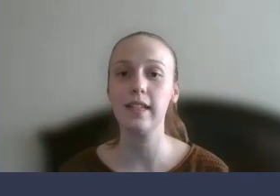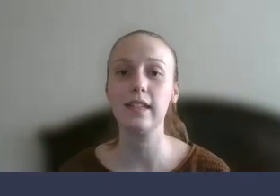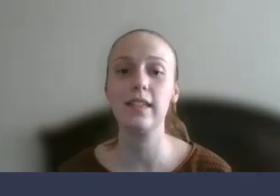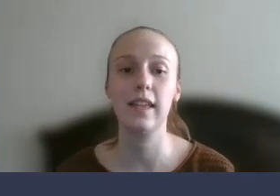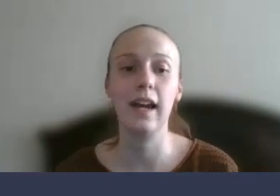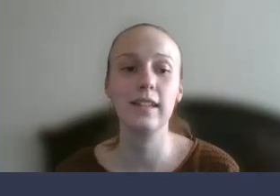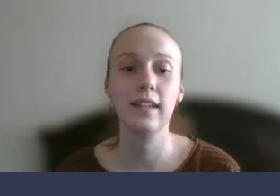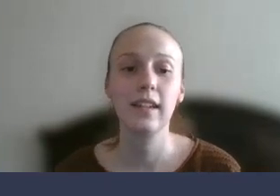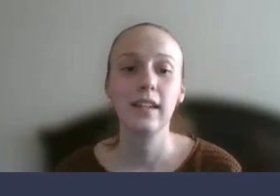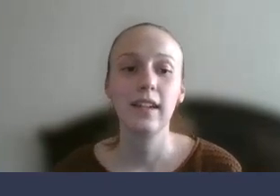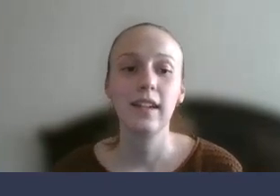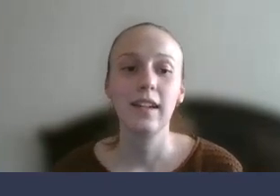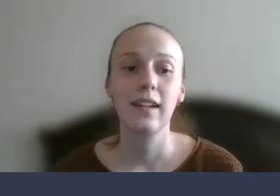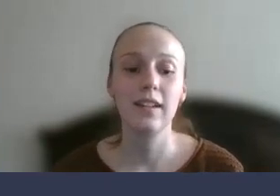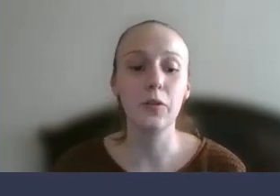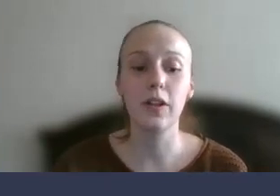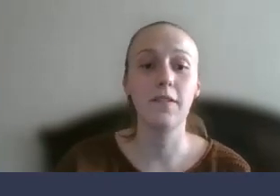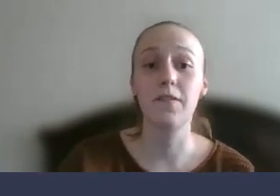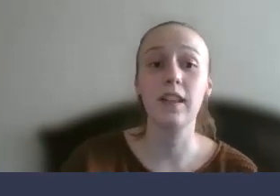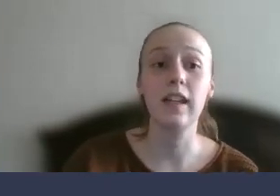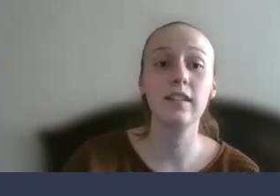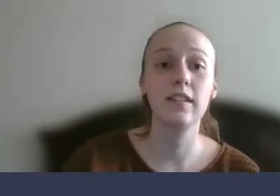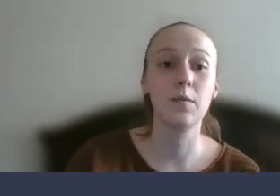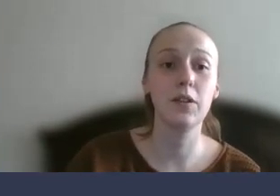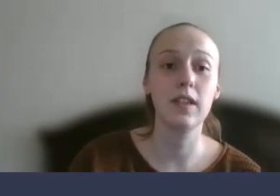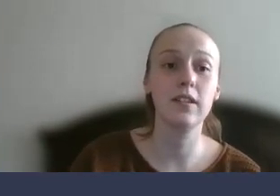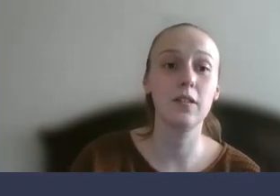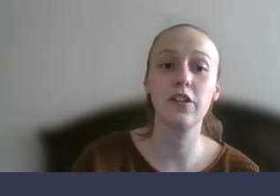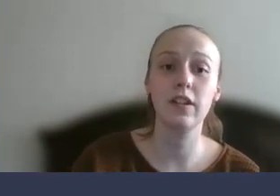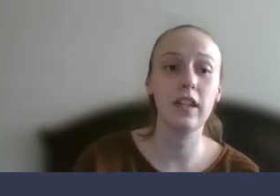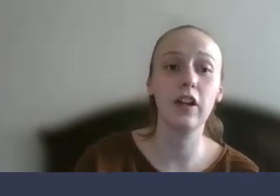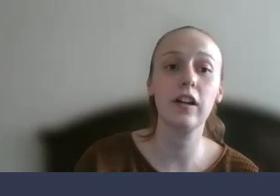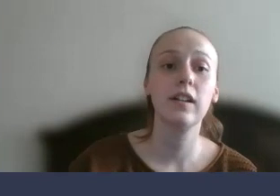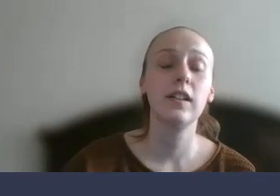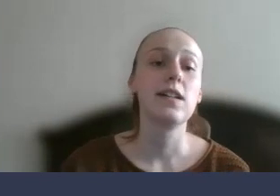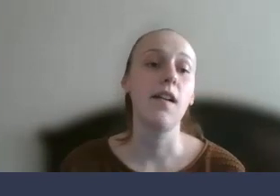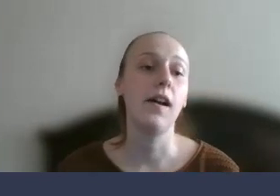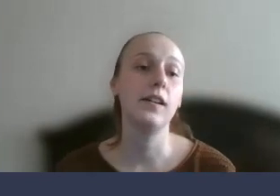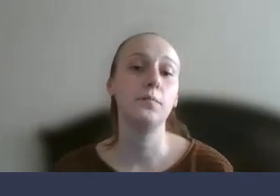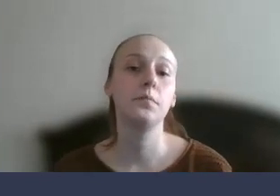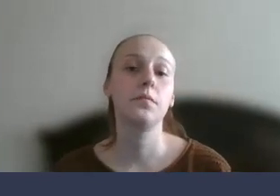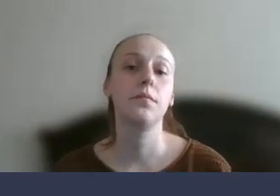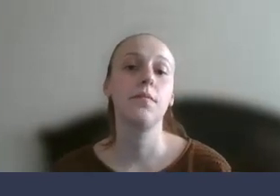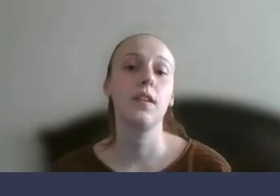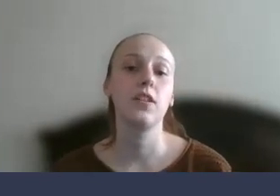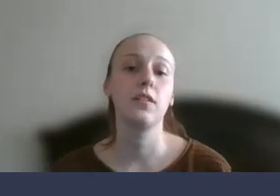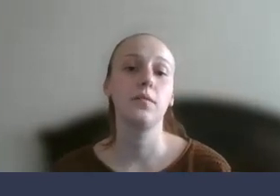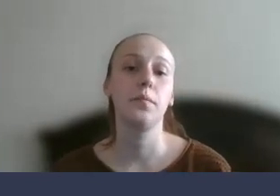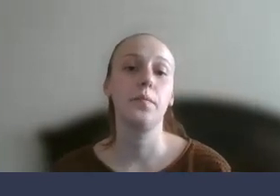other places that do a lot of different things. Some of those things are mentioned here.